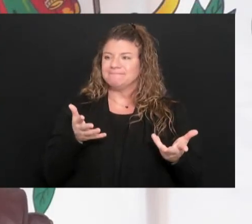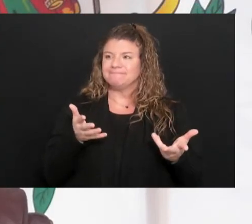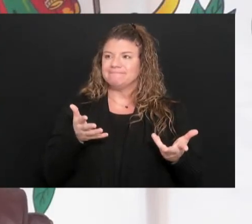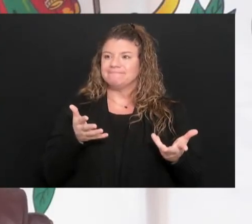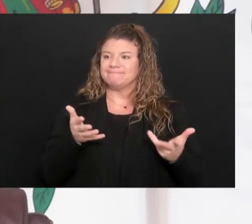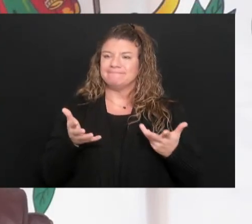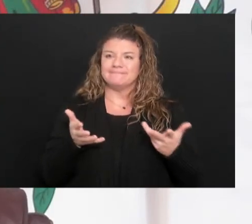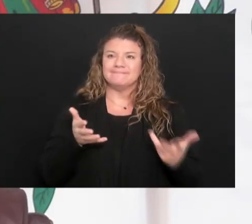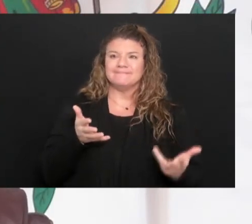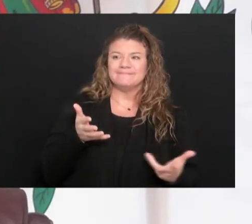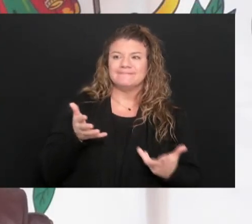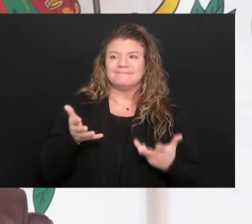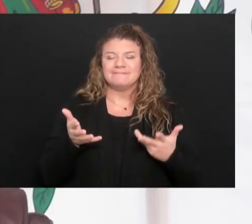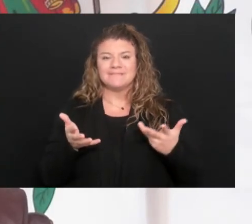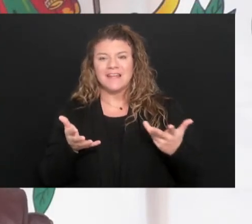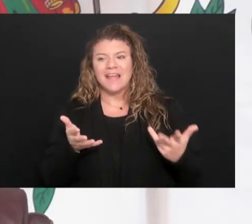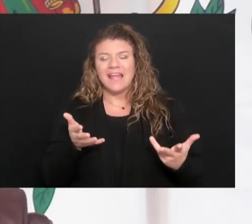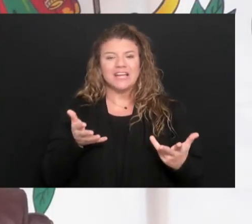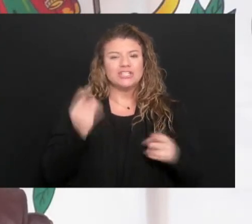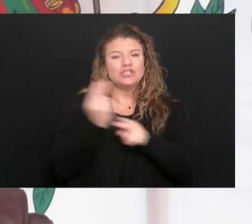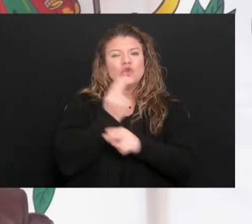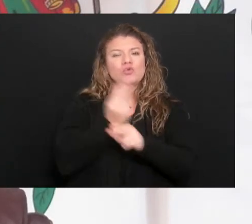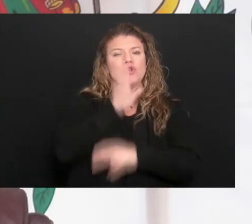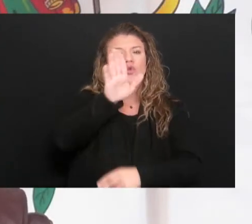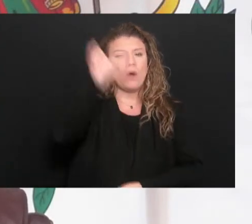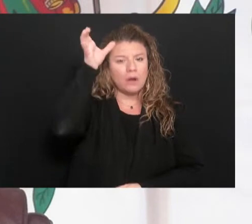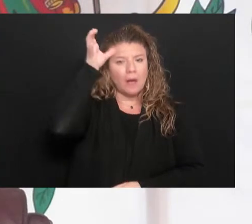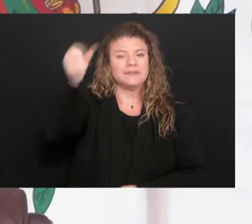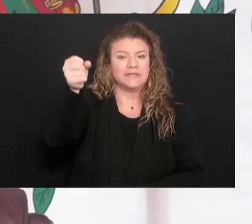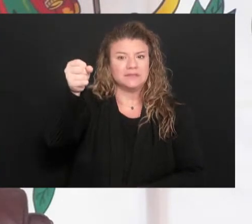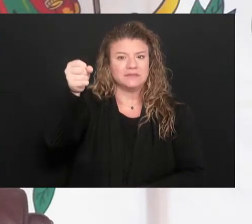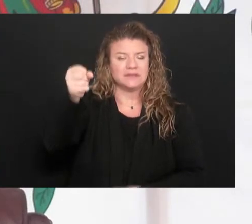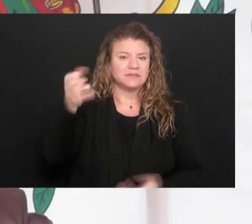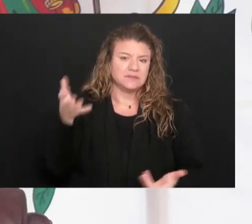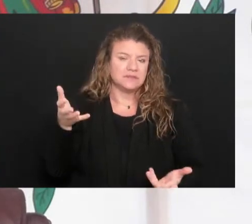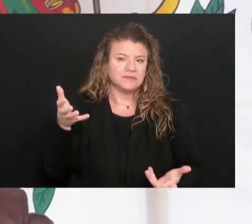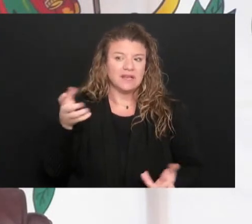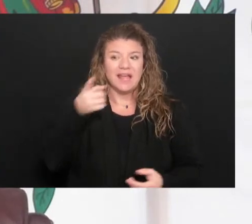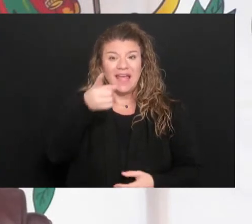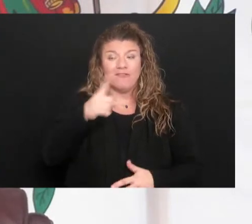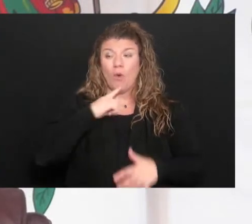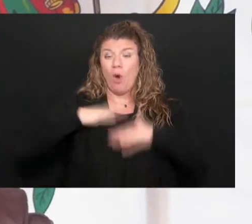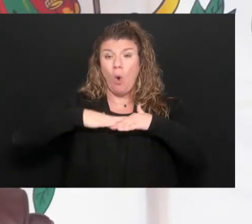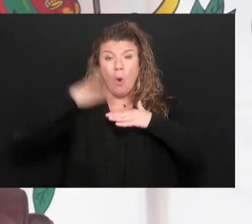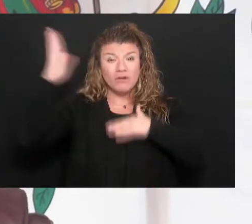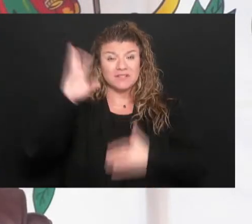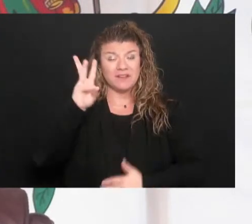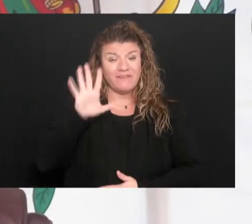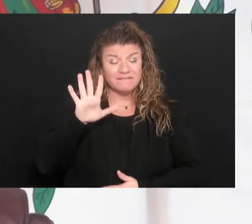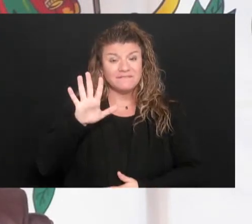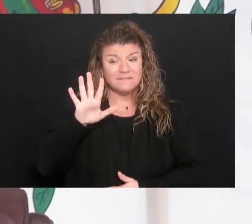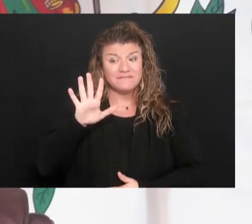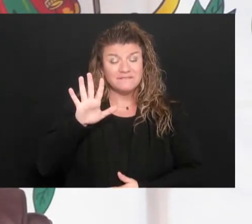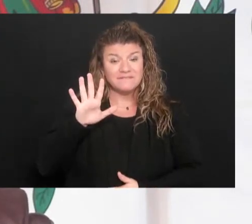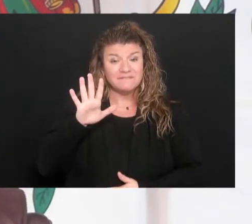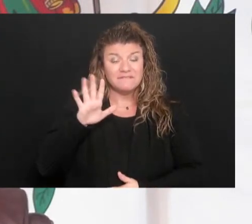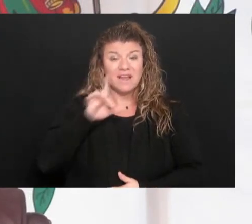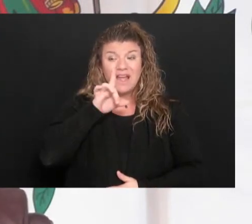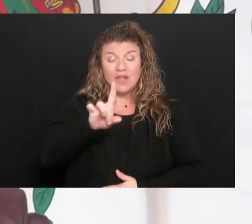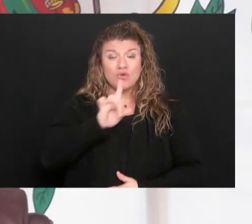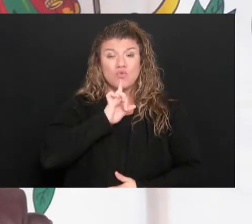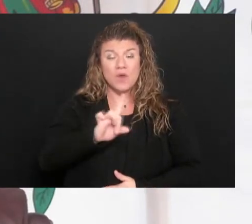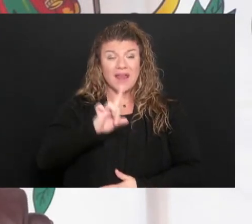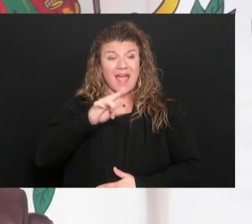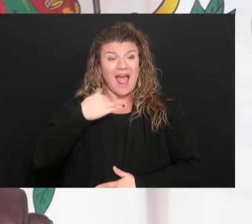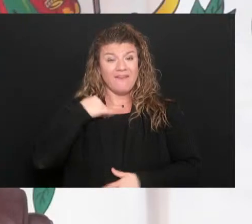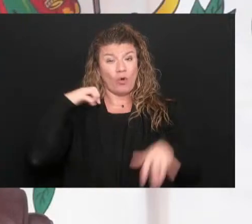just exactly what I'm saying. It's just common sense. That's all there is to it. If you're over 65 and you're in a really, really